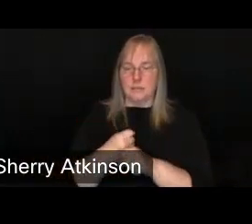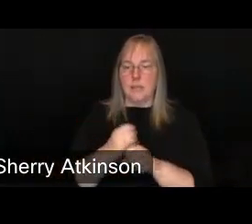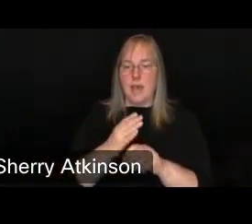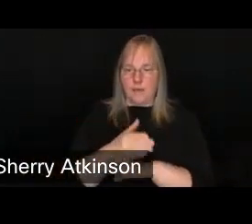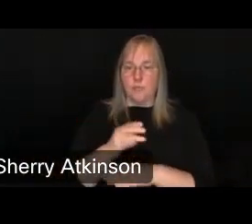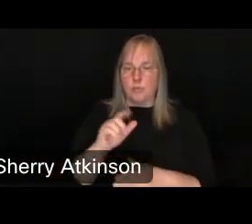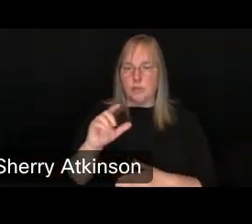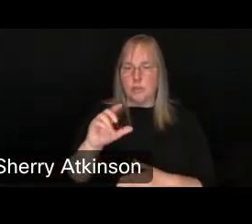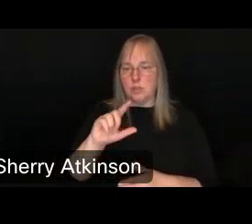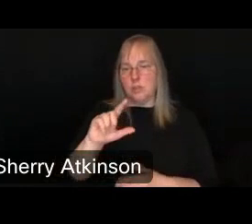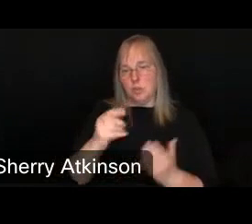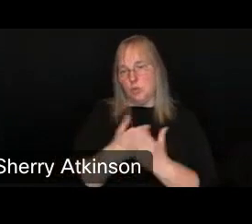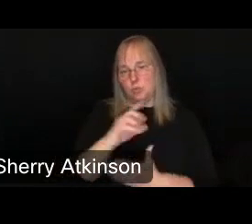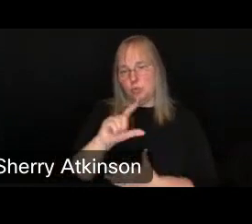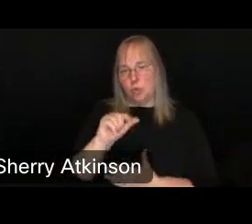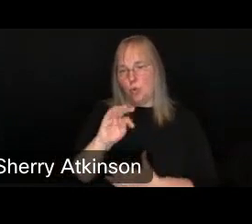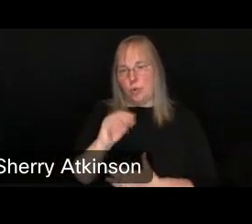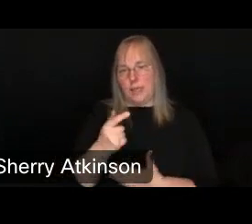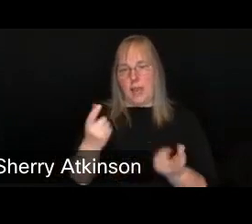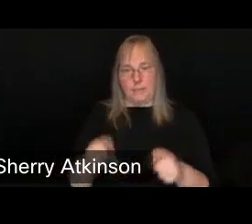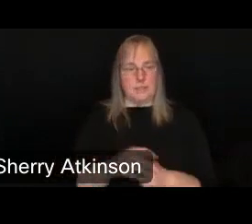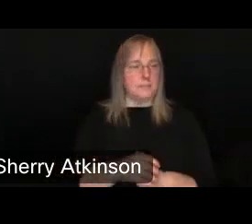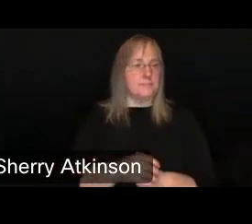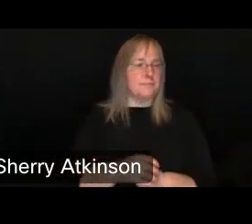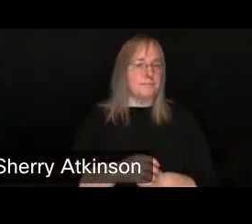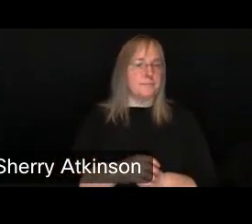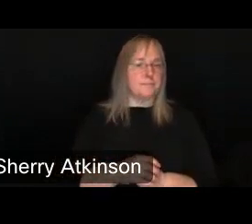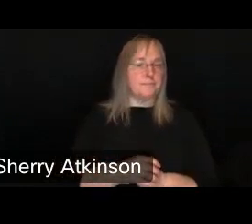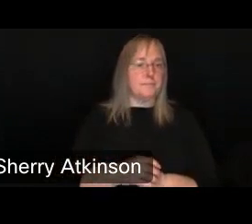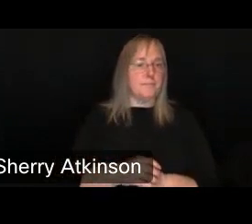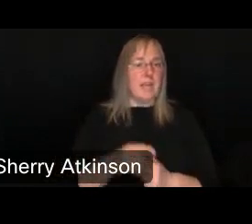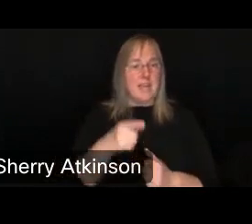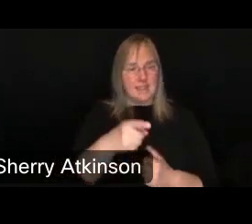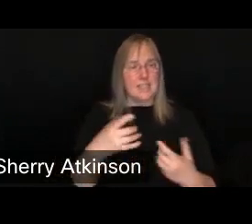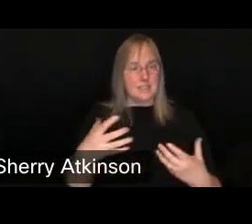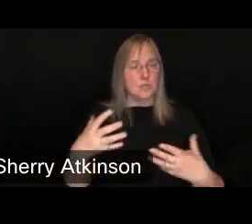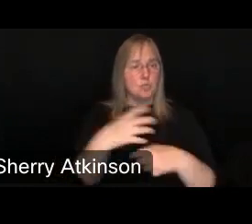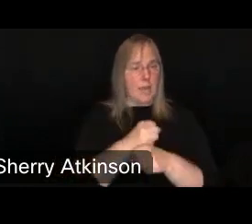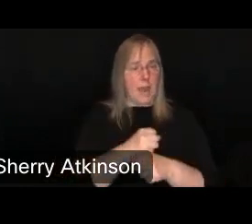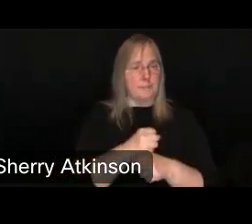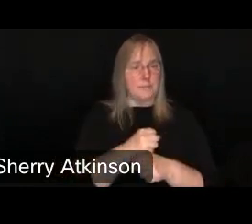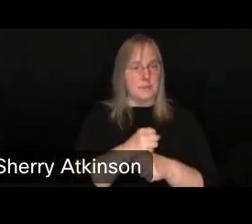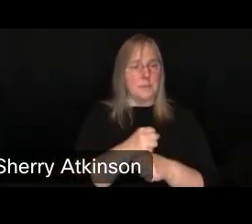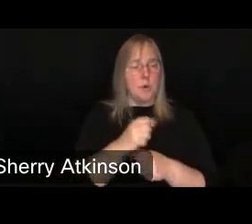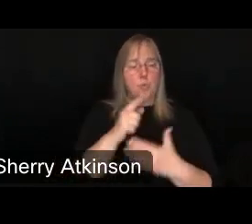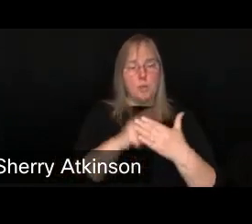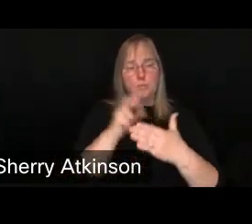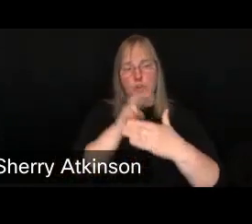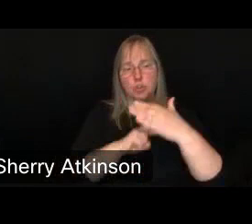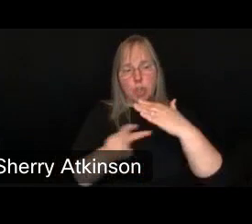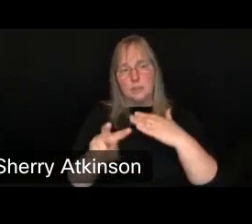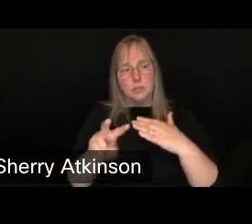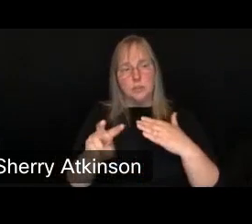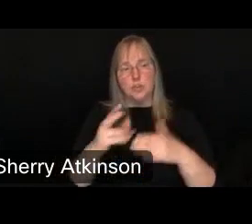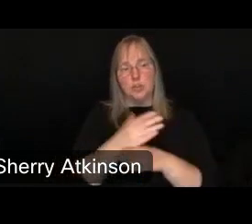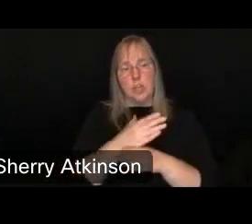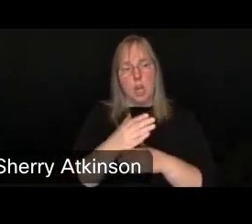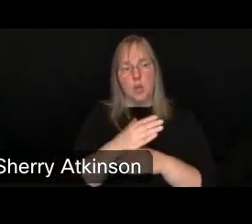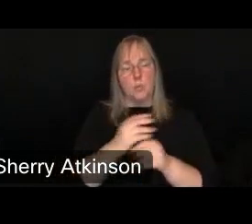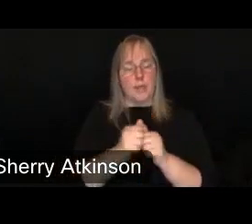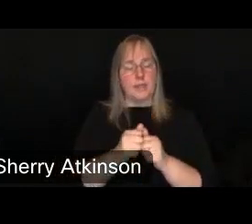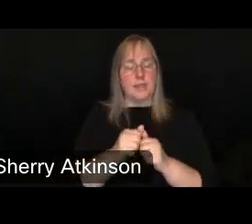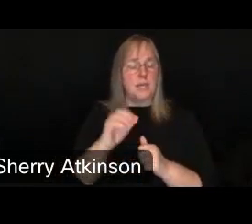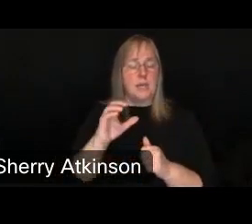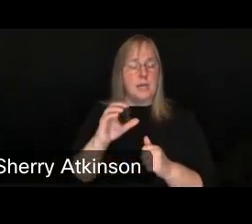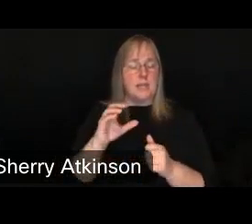there. And this just recaps the projection shared with the committee about a year ago, that overall it